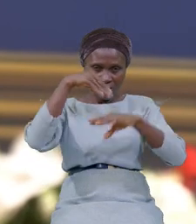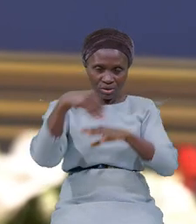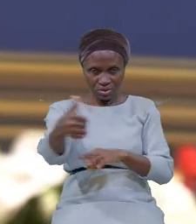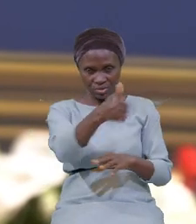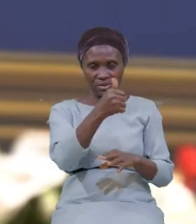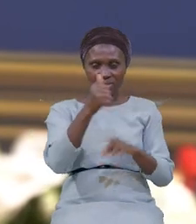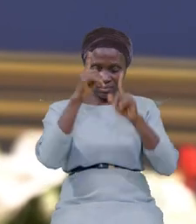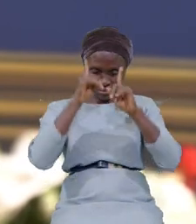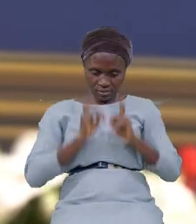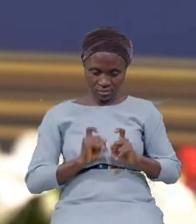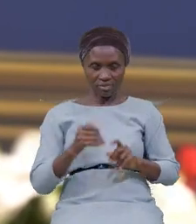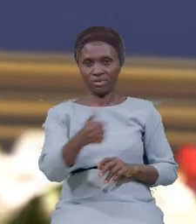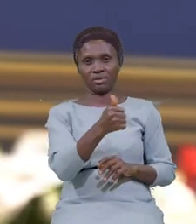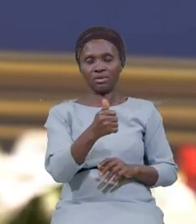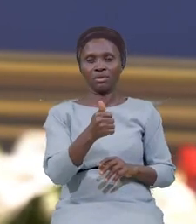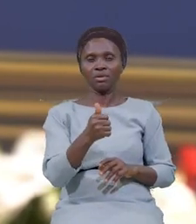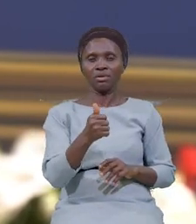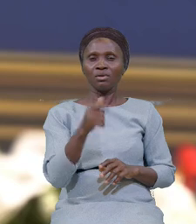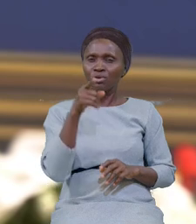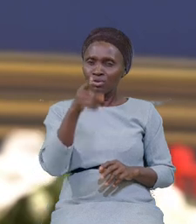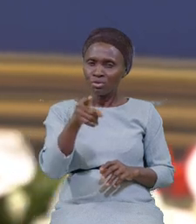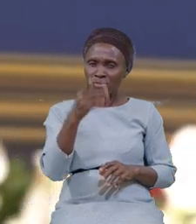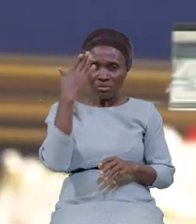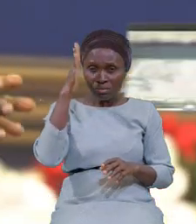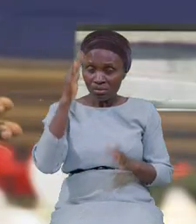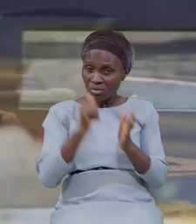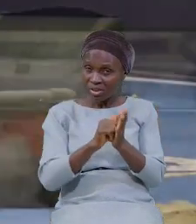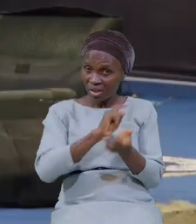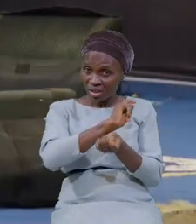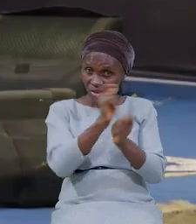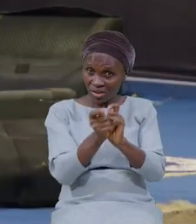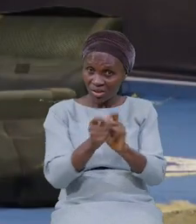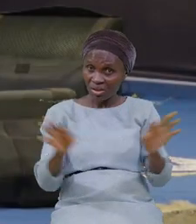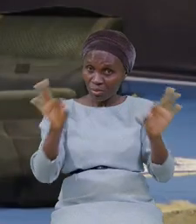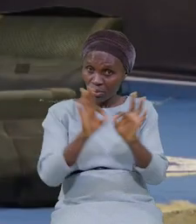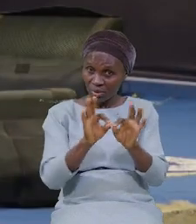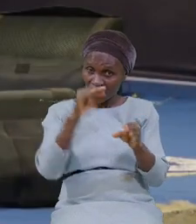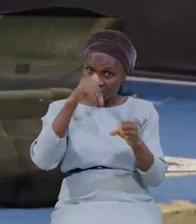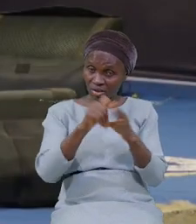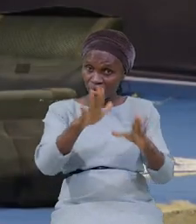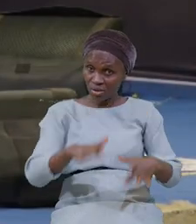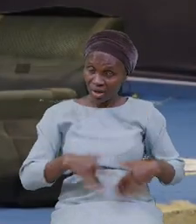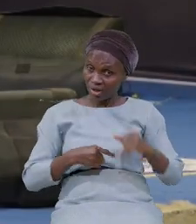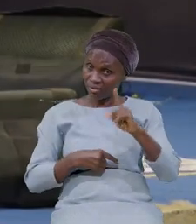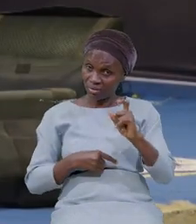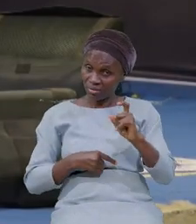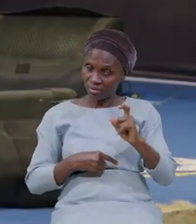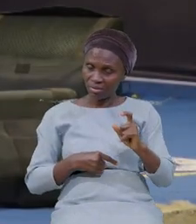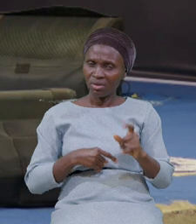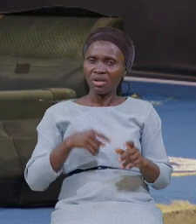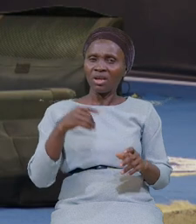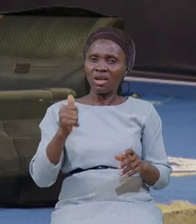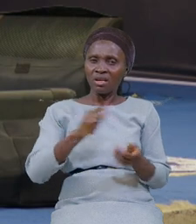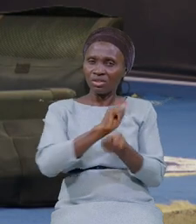change is necessary? A change is necessary. And the Lord will make the change, and then you will go